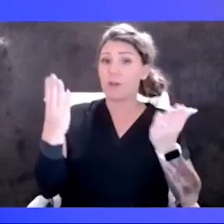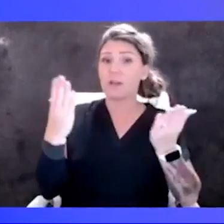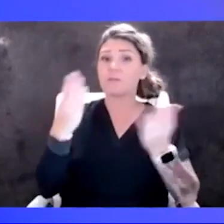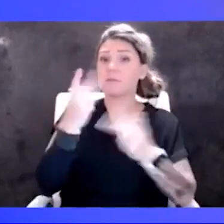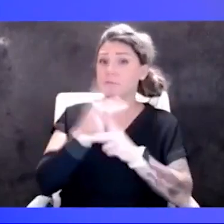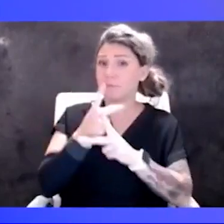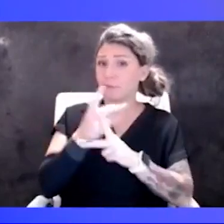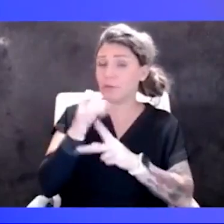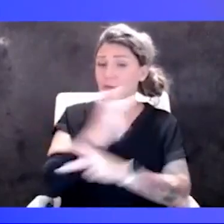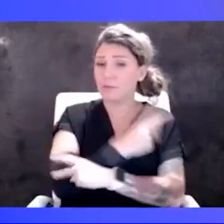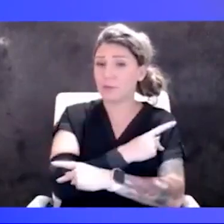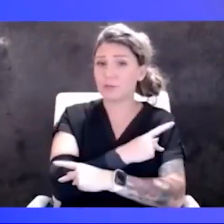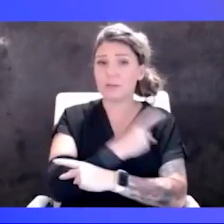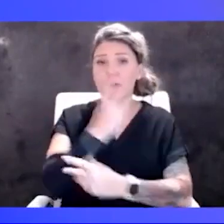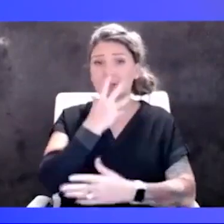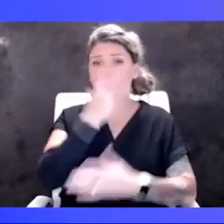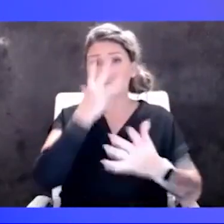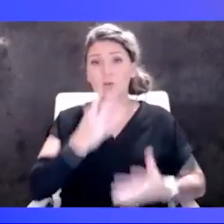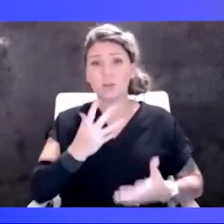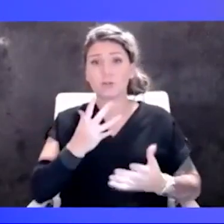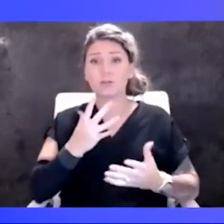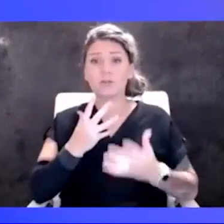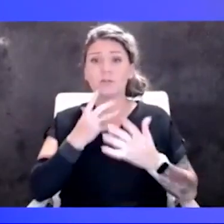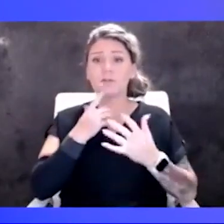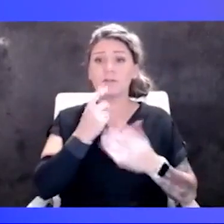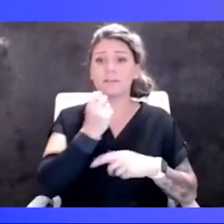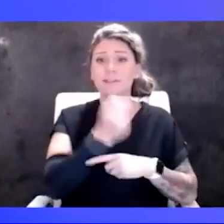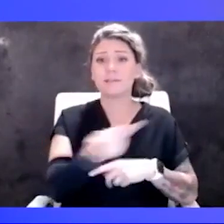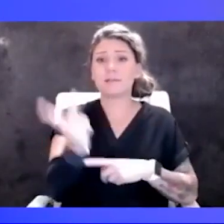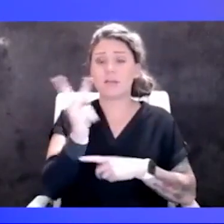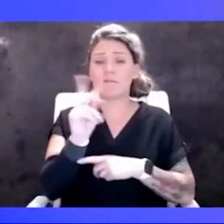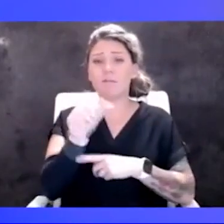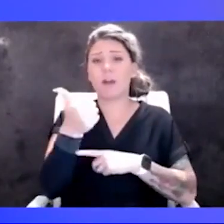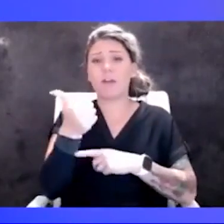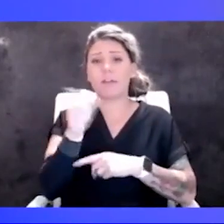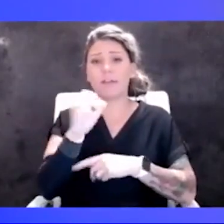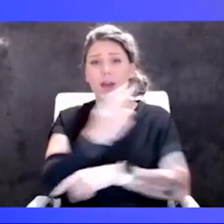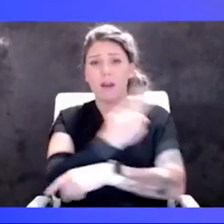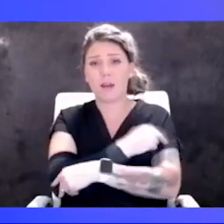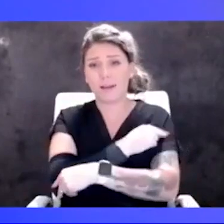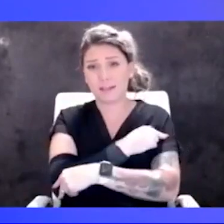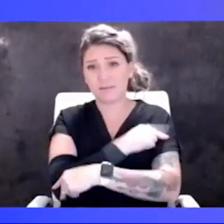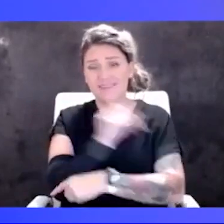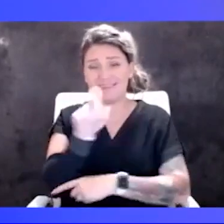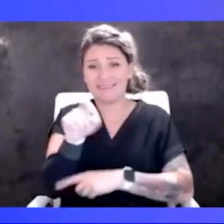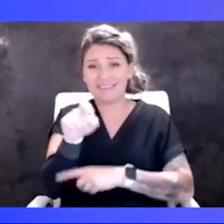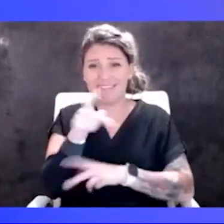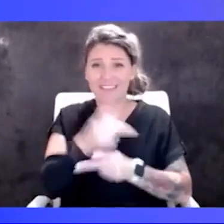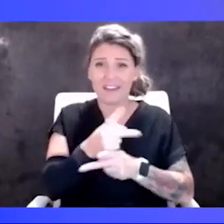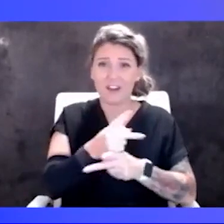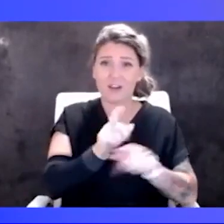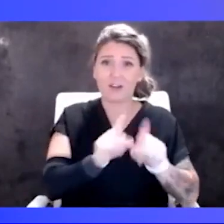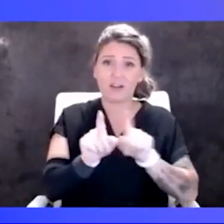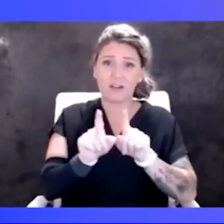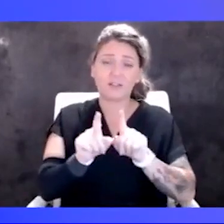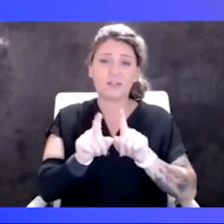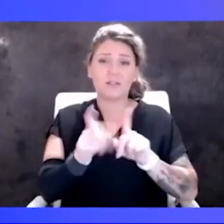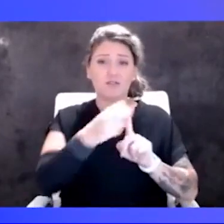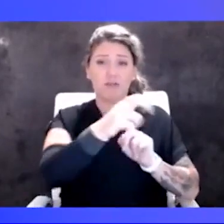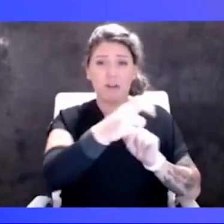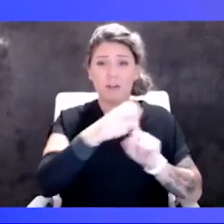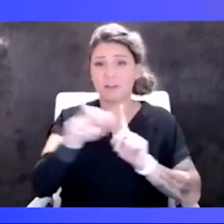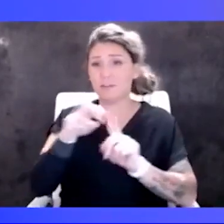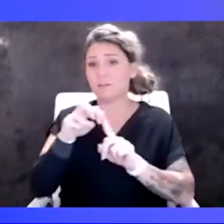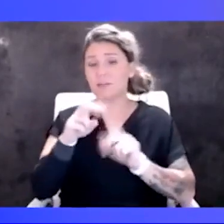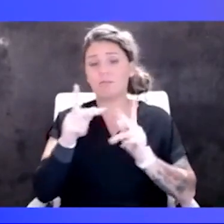patient. Unfortunately, there were several other in that hospital that also needed to go to other places. And